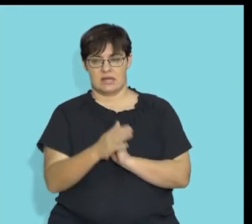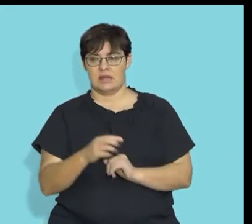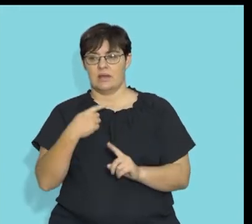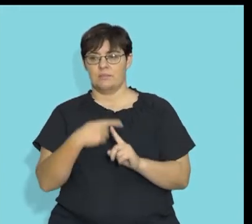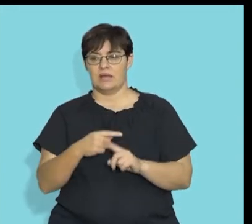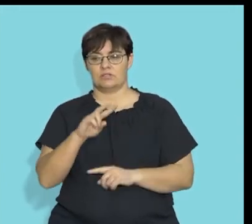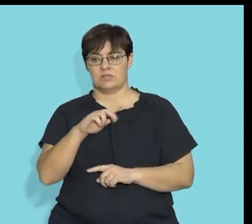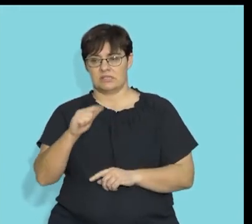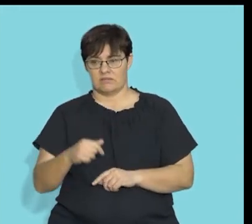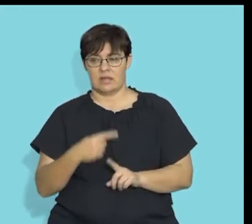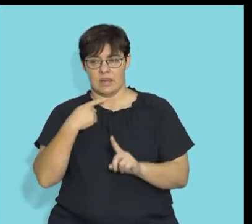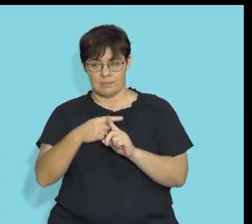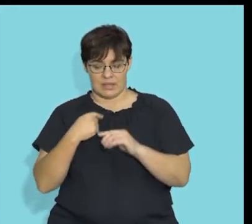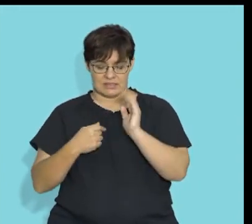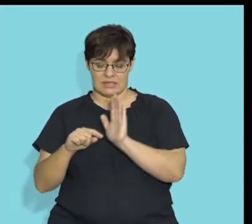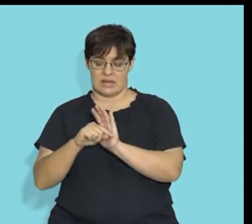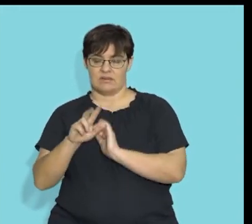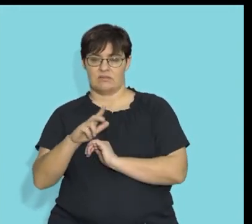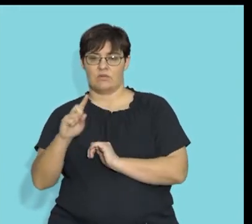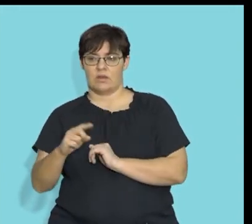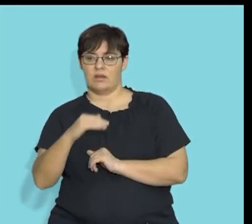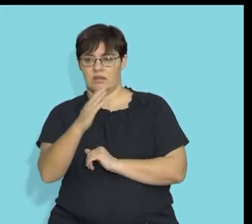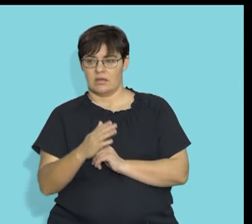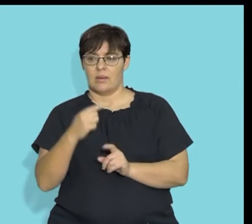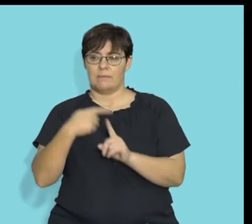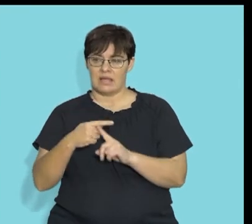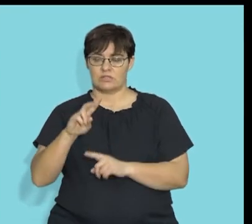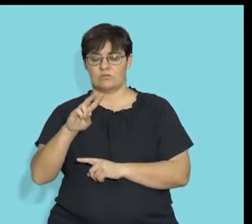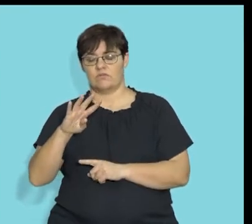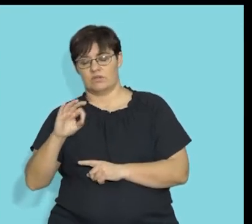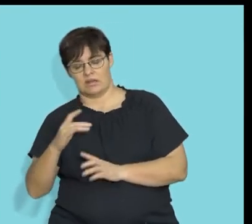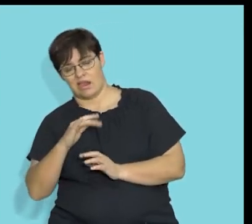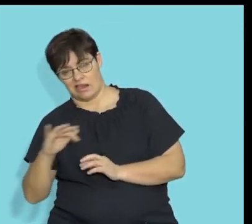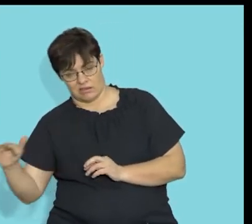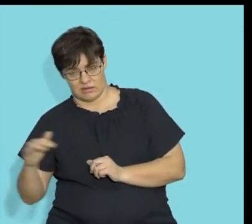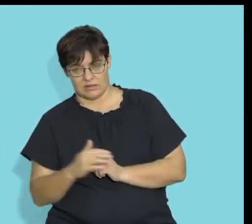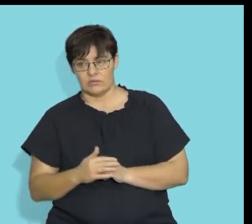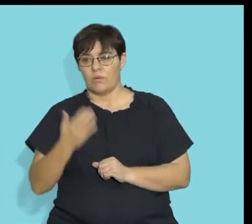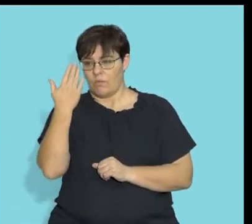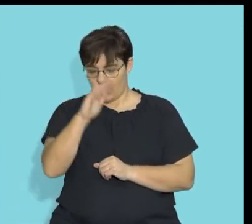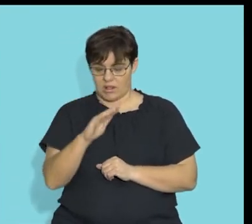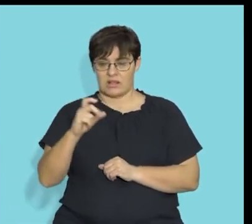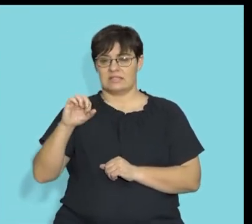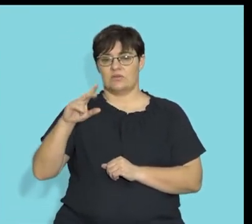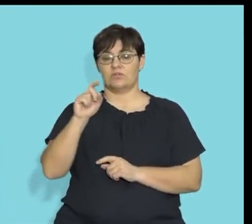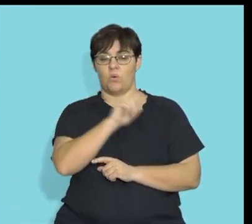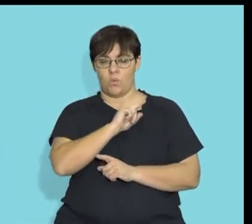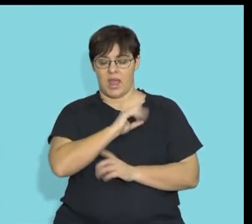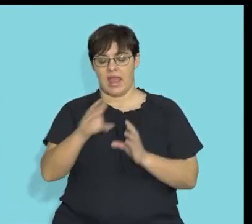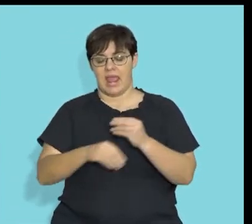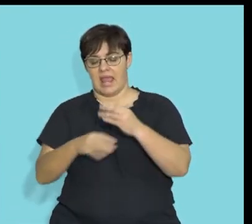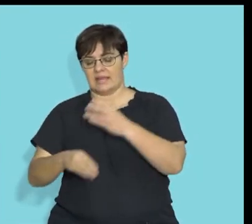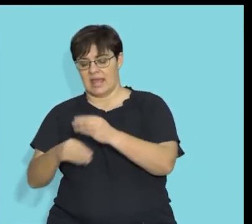-9 plus 27 plus -81 going on. We know that this is a series because